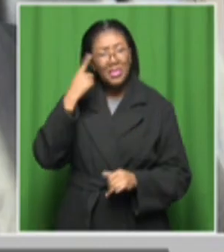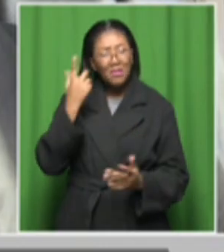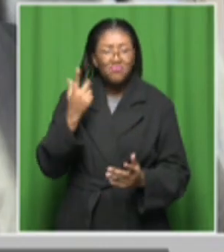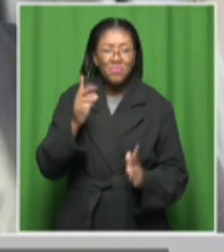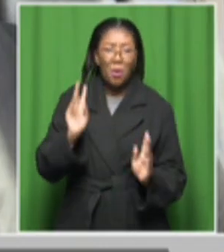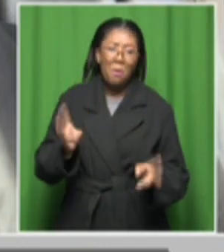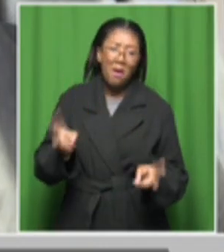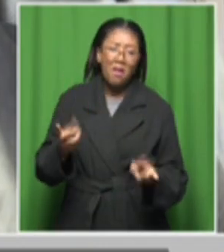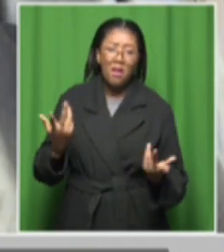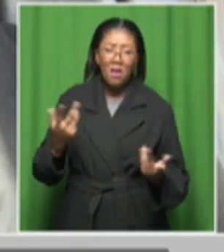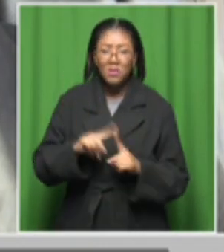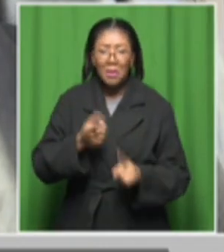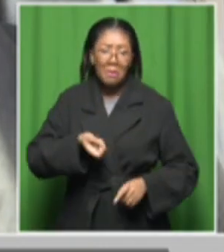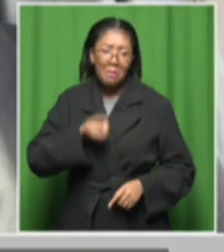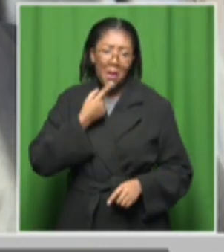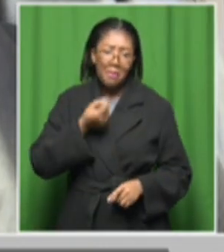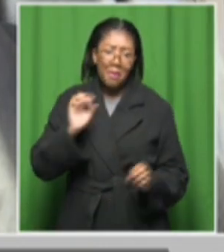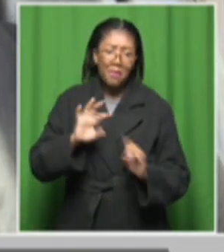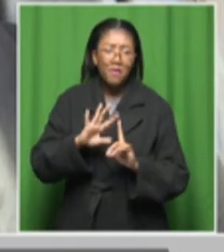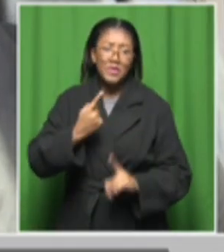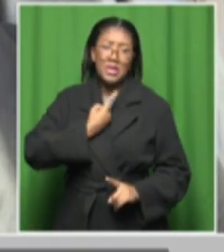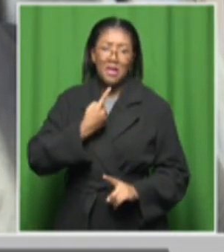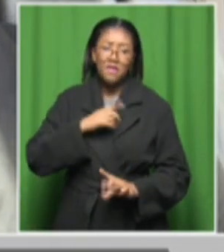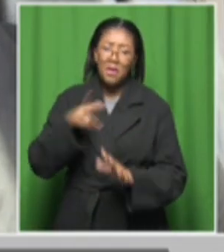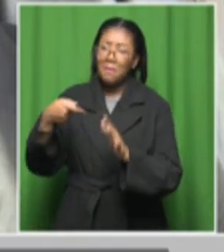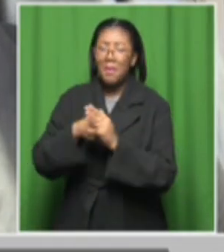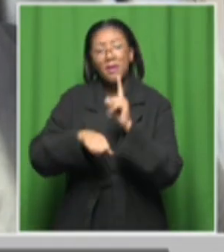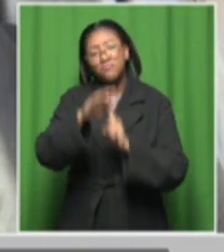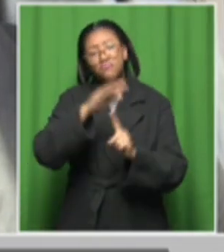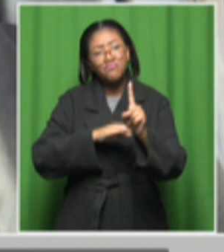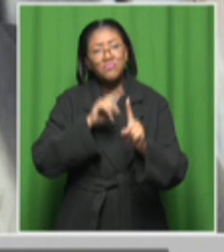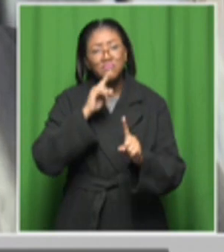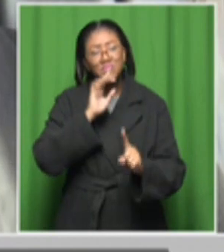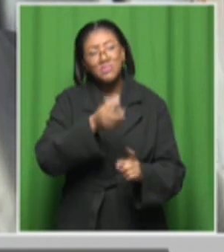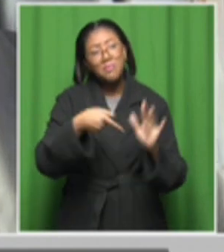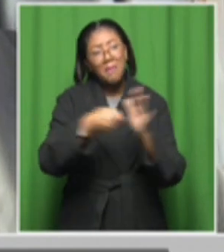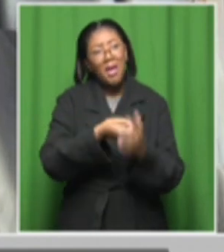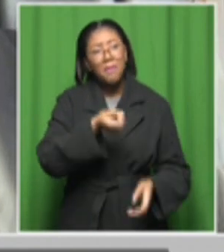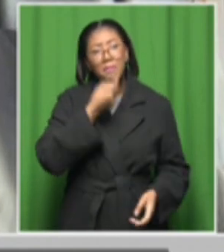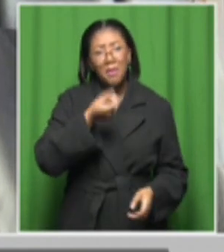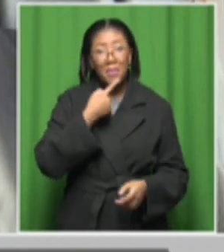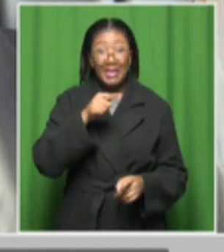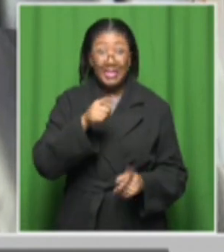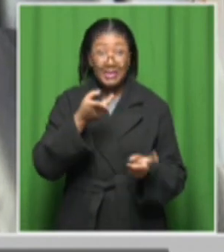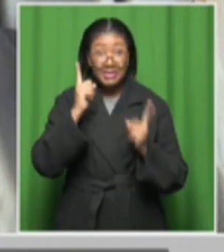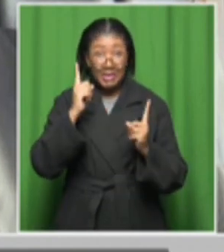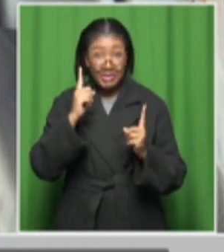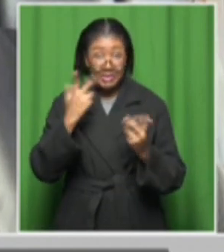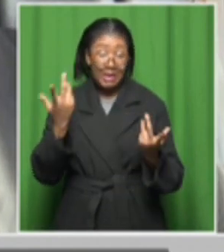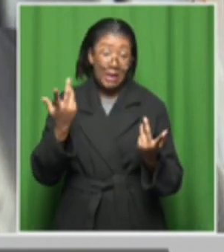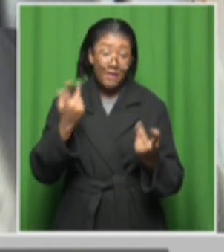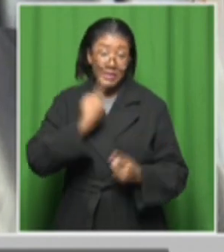under-treated as well? And even if we're looking at self-treating, mechanisms, what are the dangers of self-treating headaches with